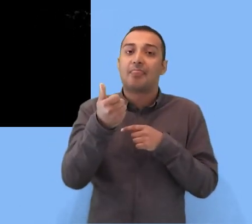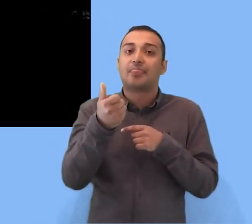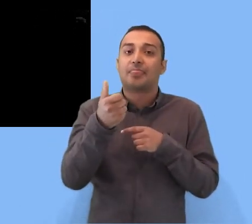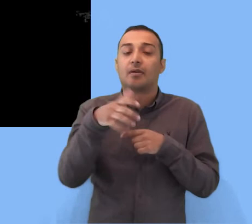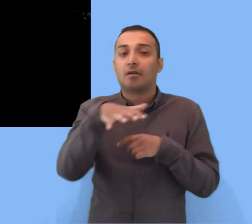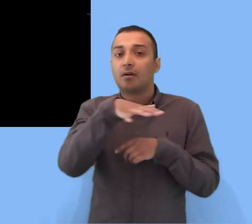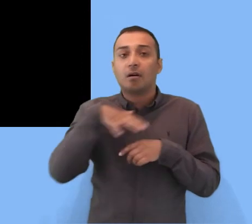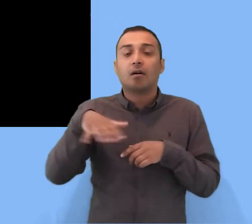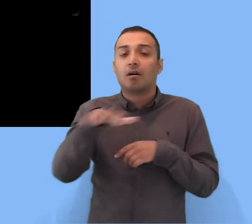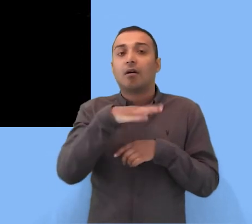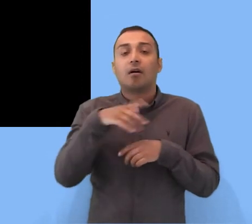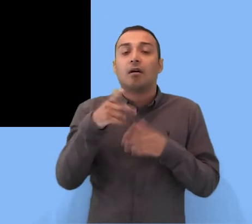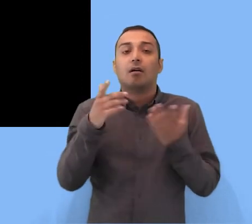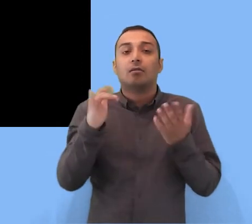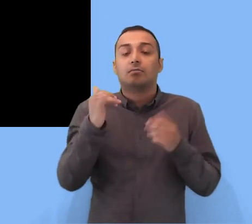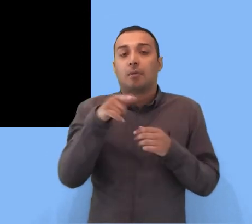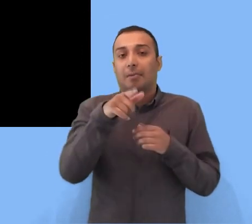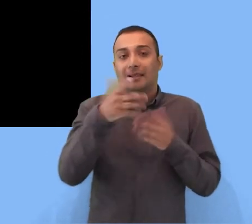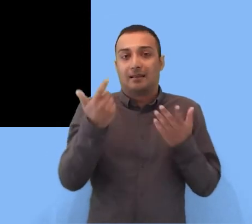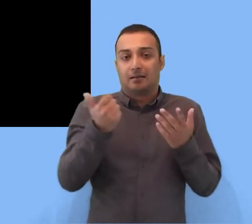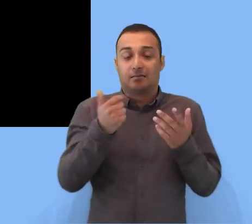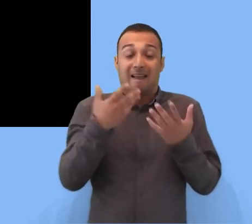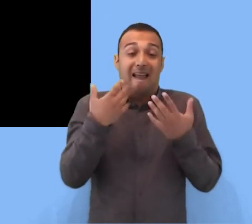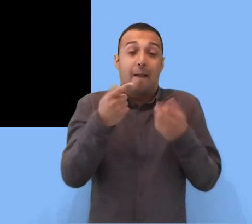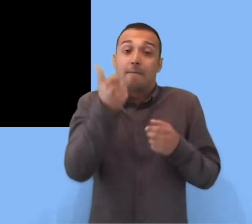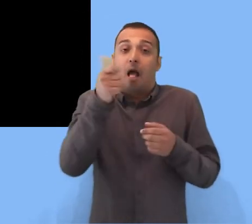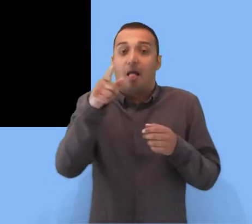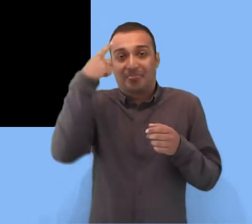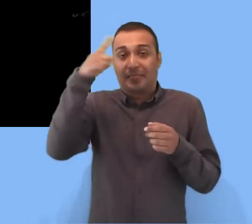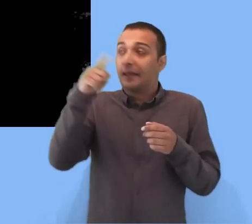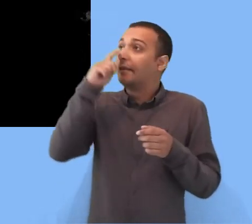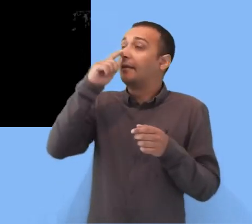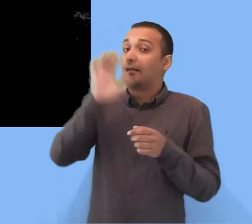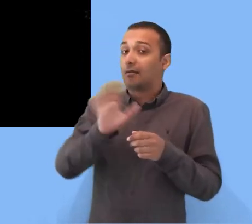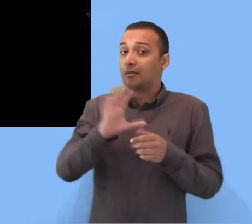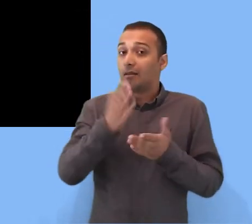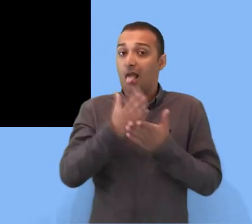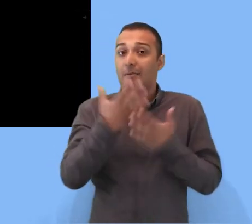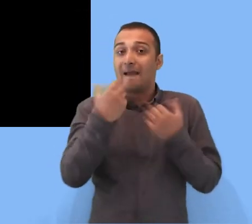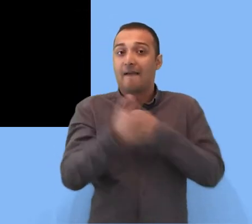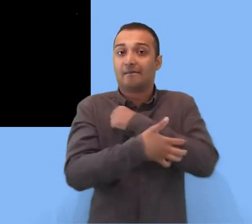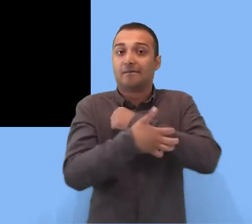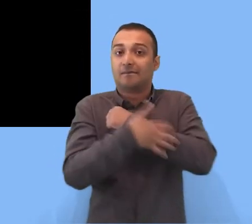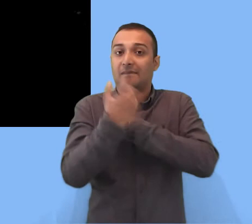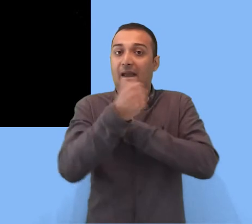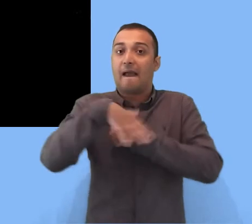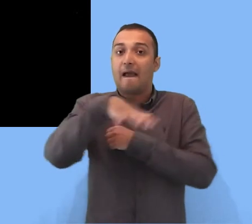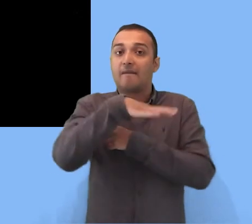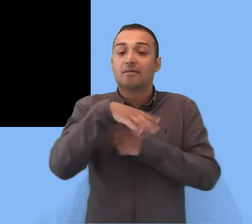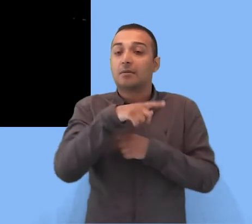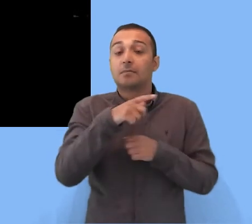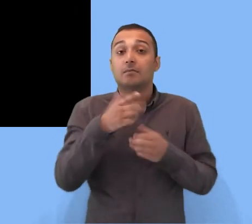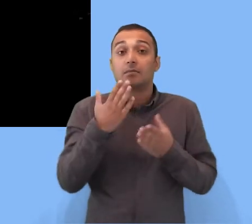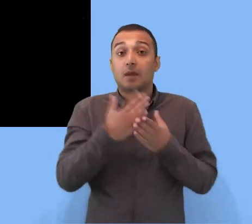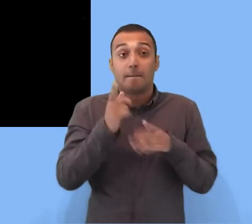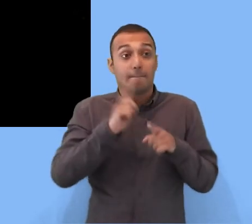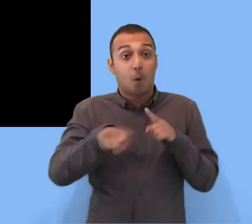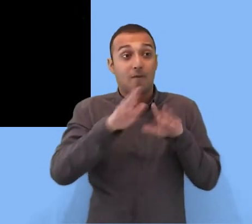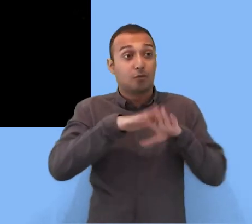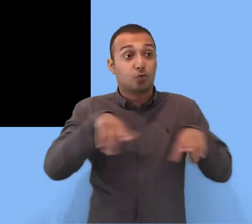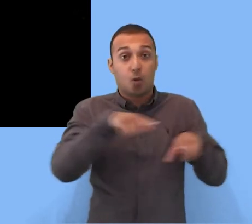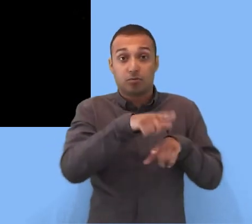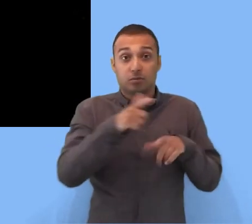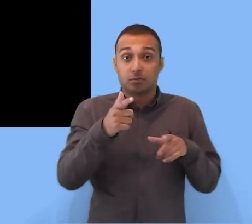are. And most of the kids that were growing up on that estate didn't know anybody who'd ever filled in a UCAS form. They didn't know anybody who'd ever been to